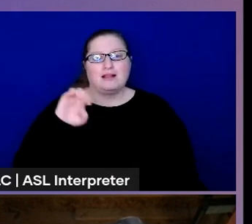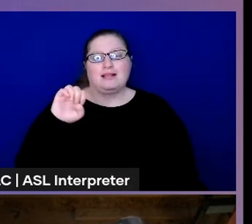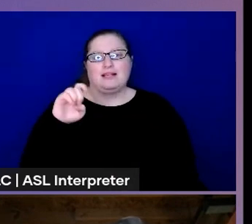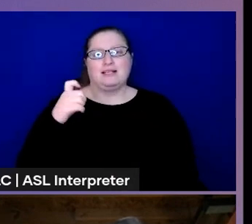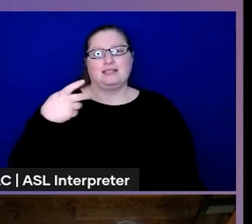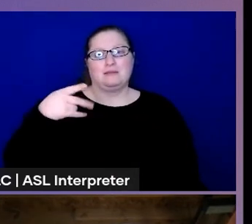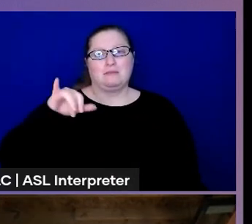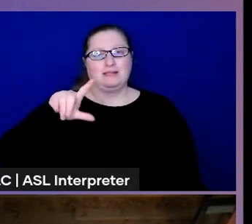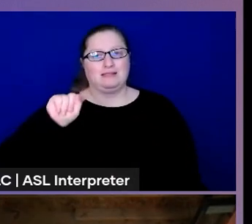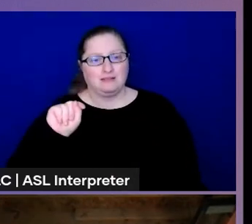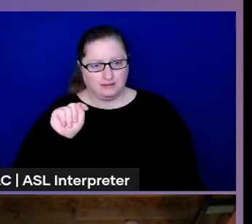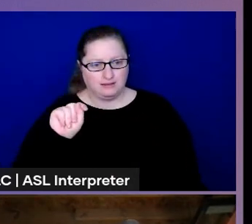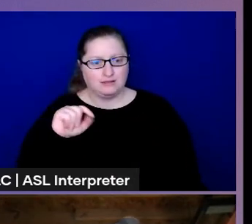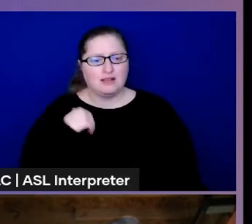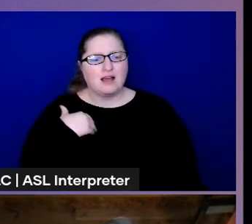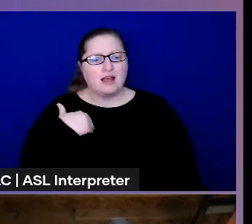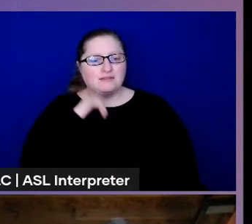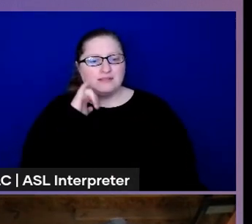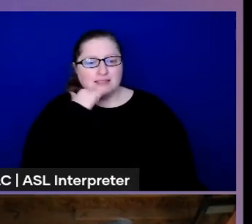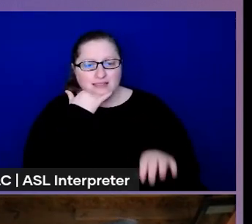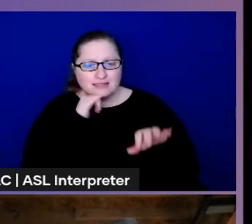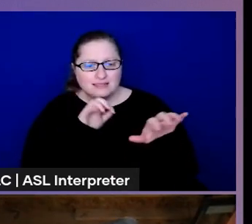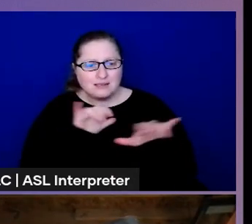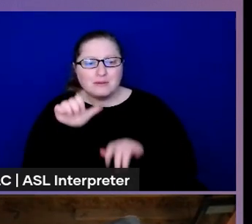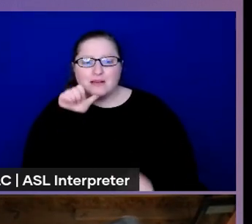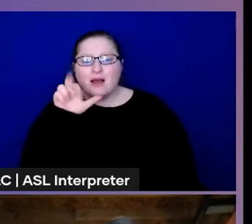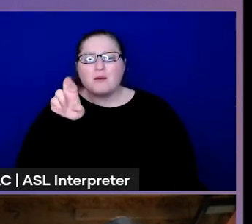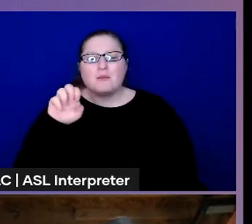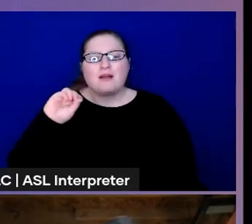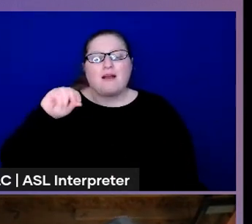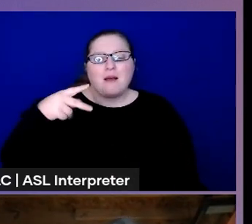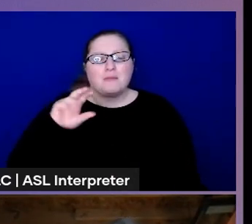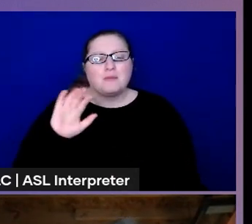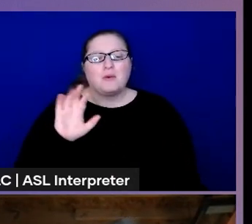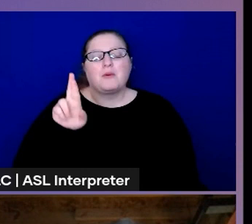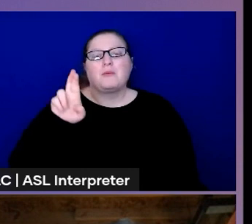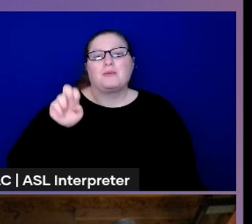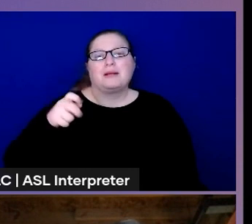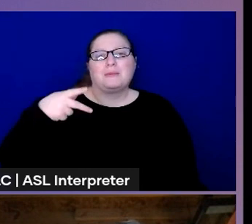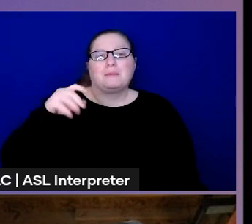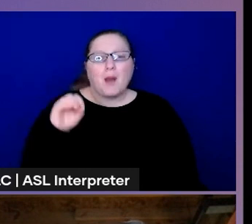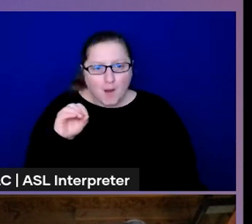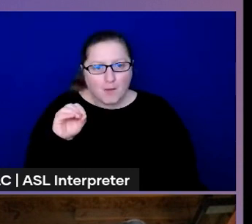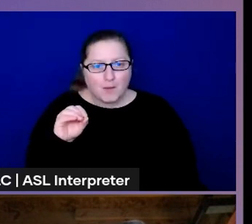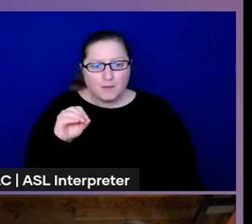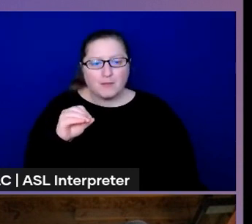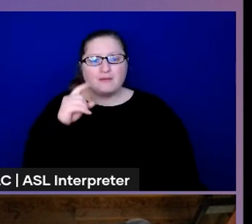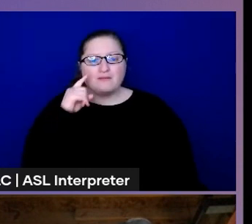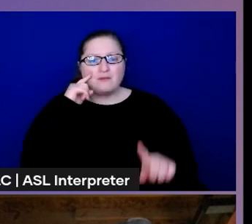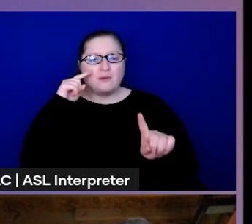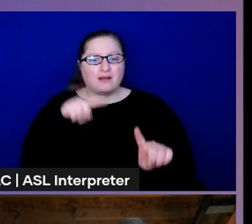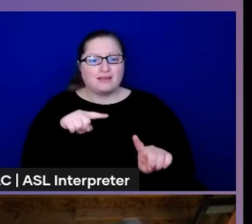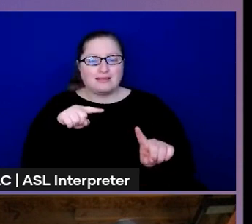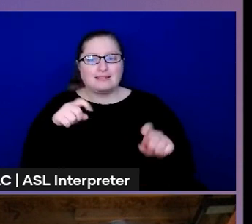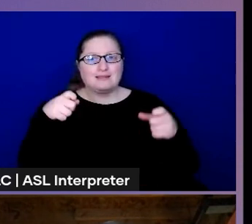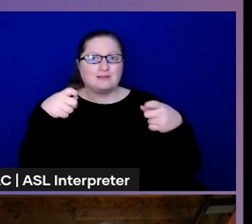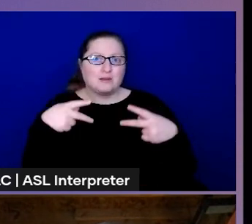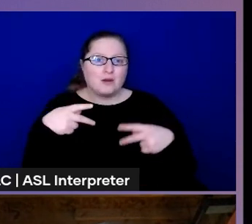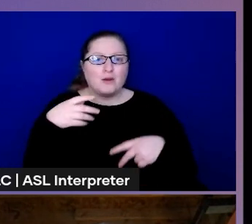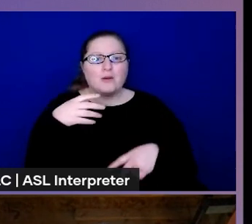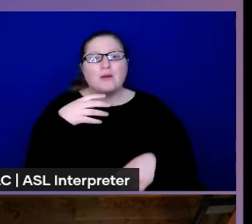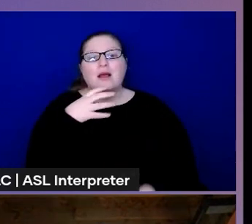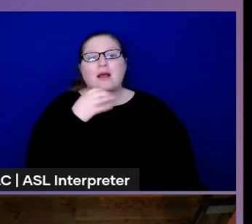And I have a typo, not my reop, but my repo for this code and the presentation is